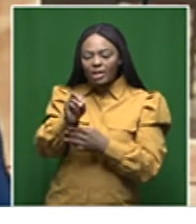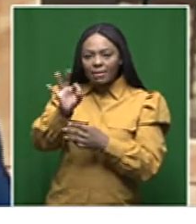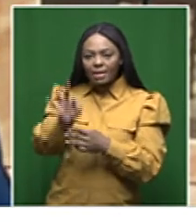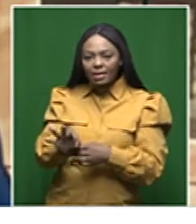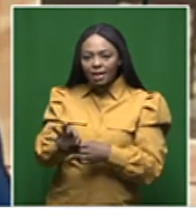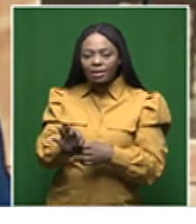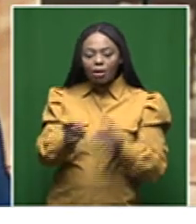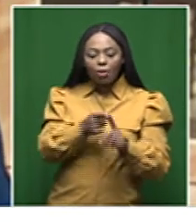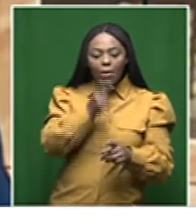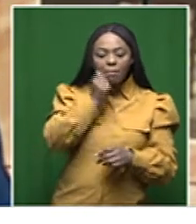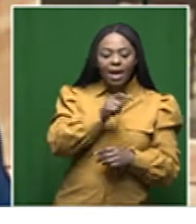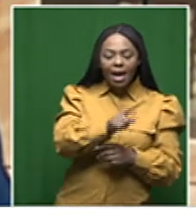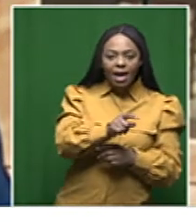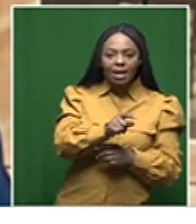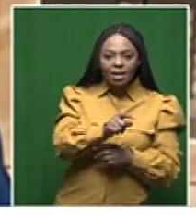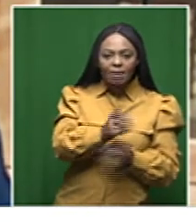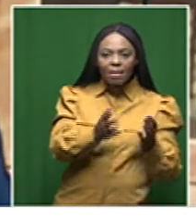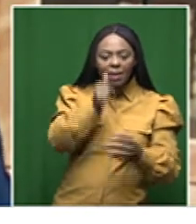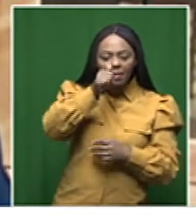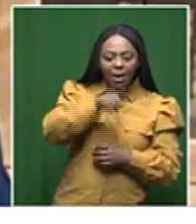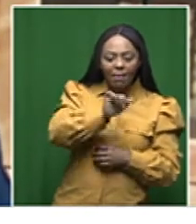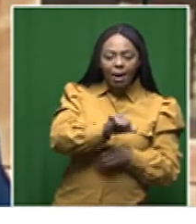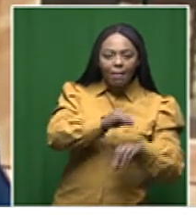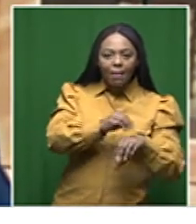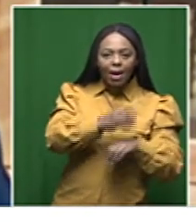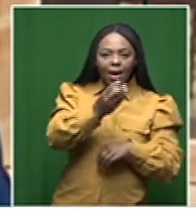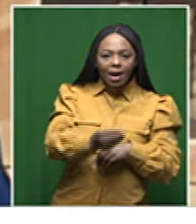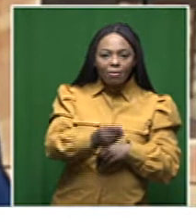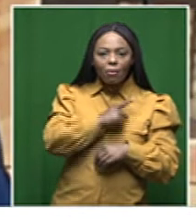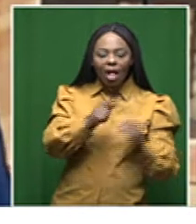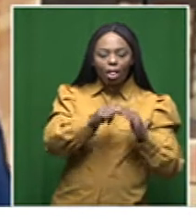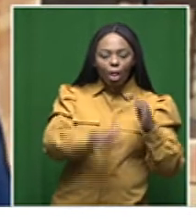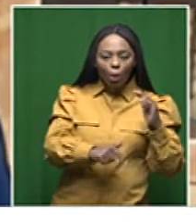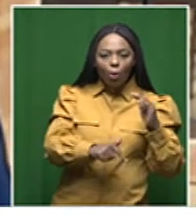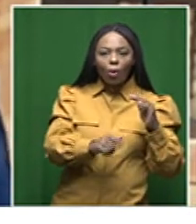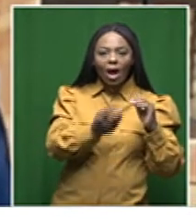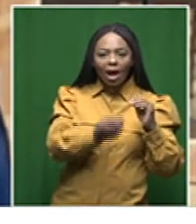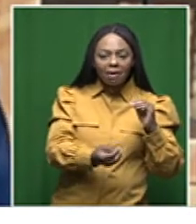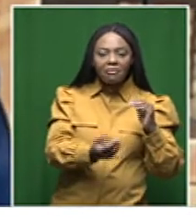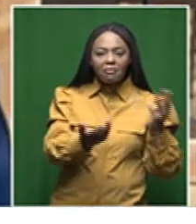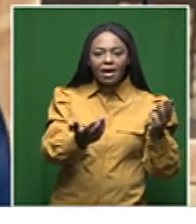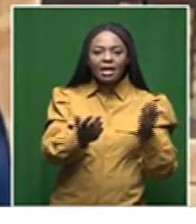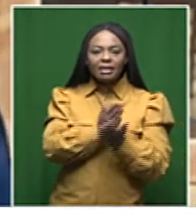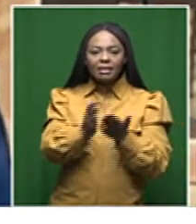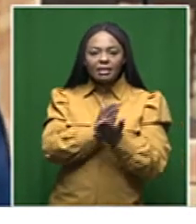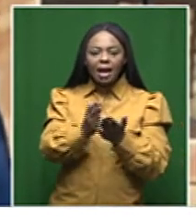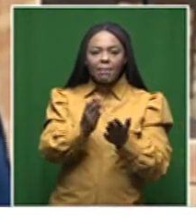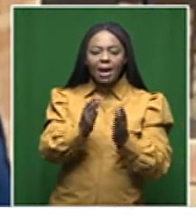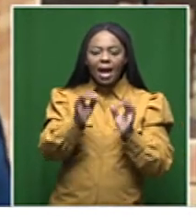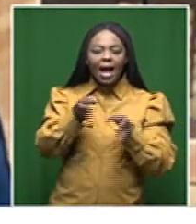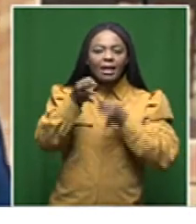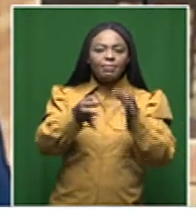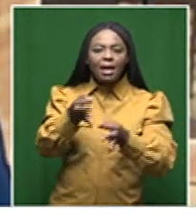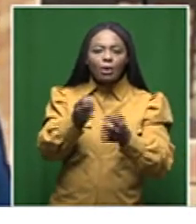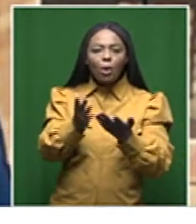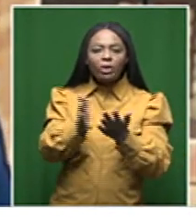the male. Or you'll have a group of individuals that we named as unexplained. So meaning you can't identify the actual reason